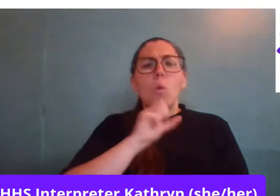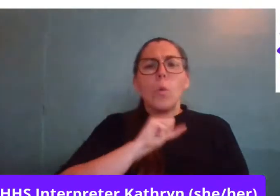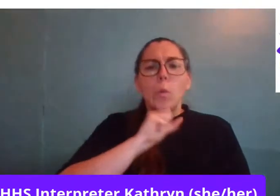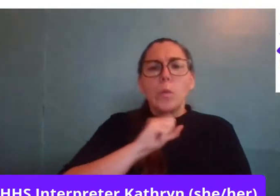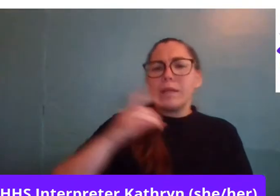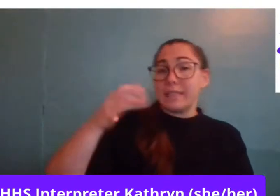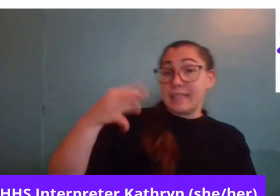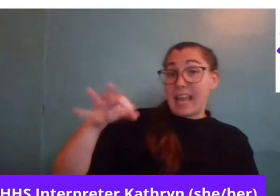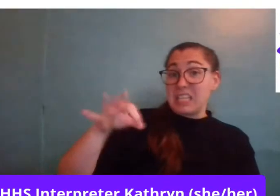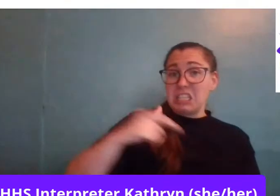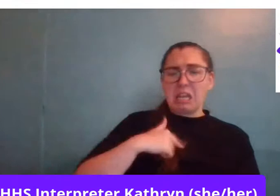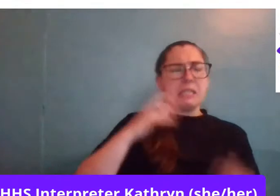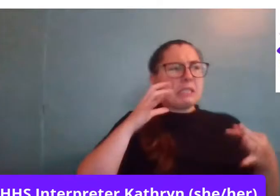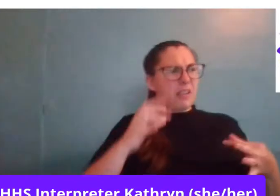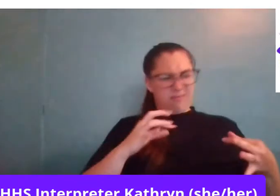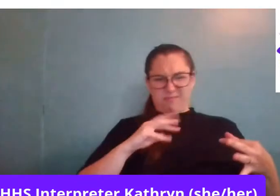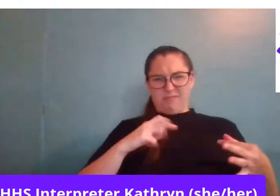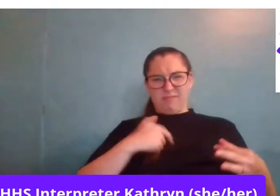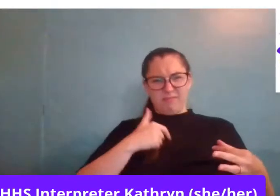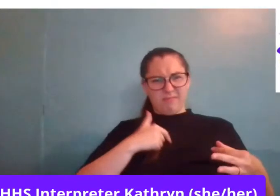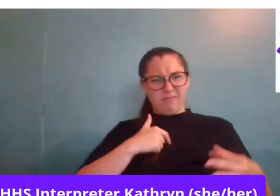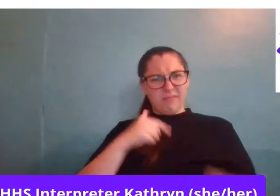Malik wants to do and stuff pretty much.